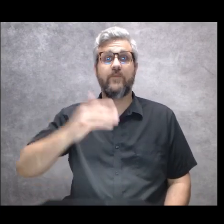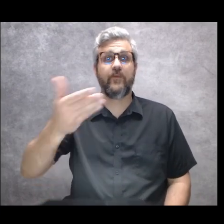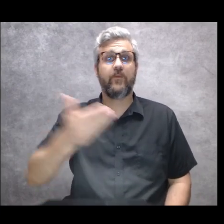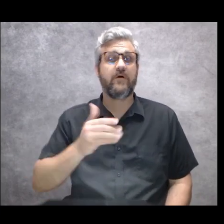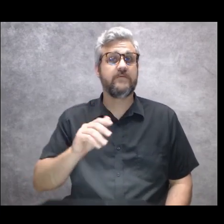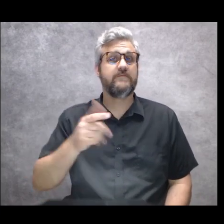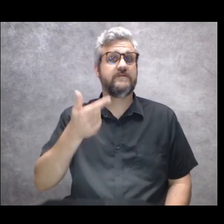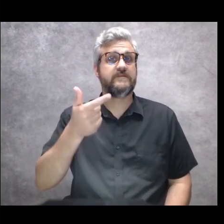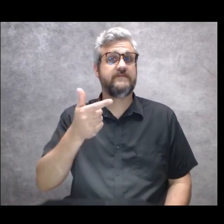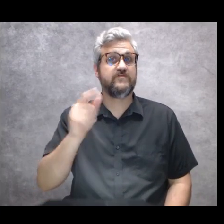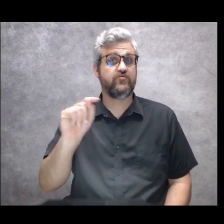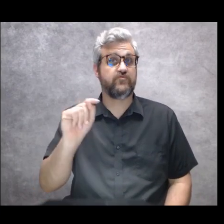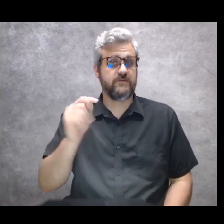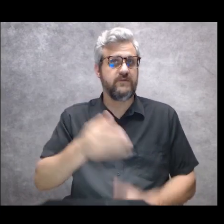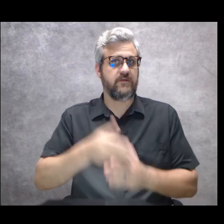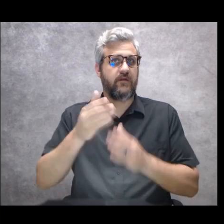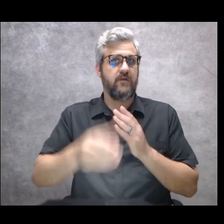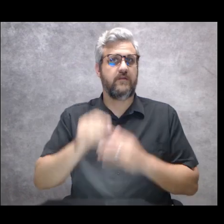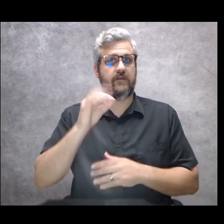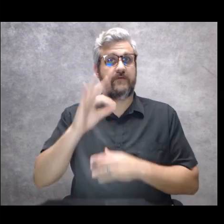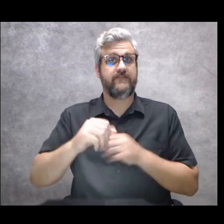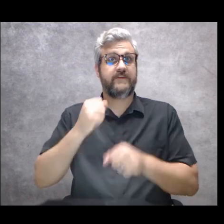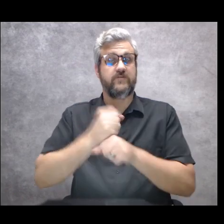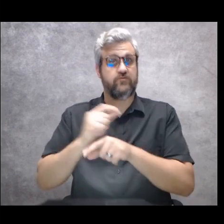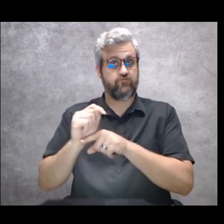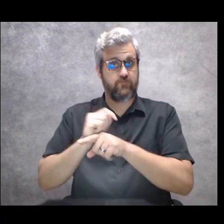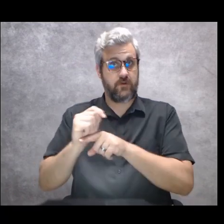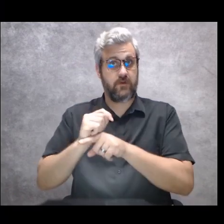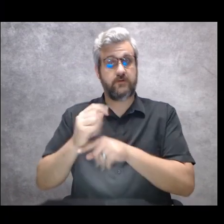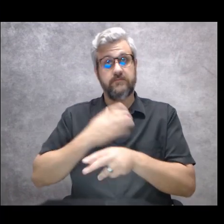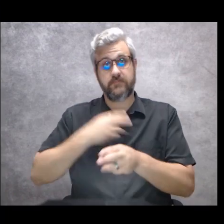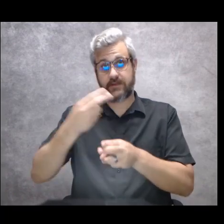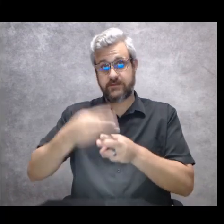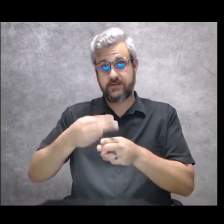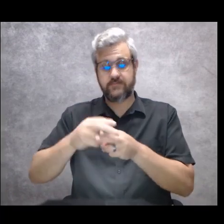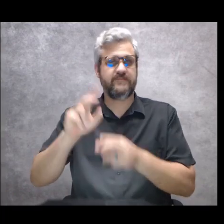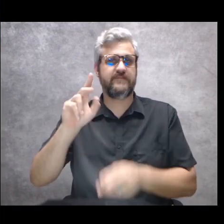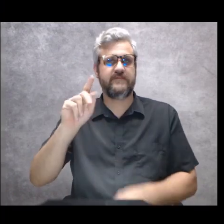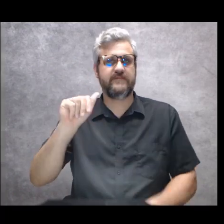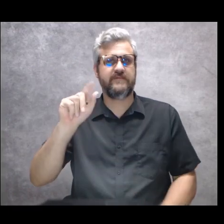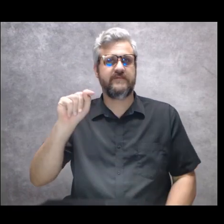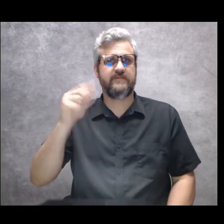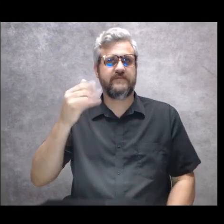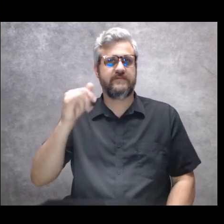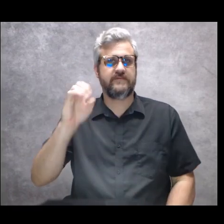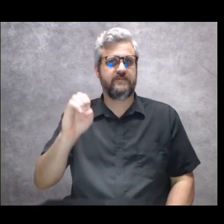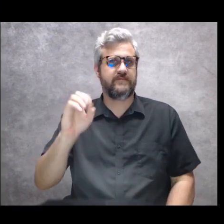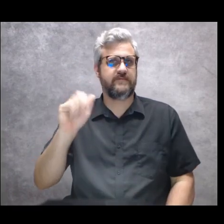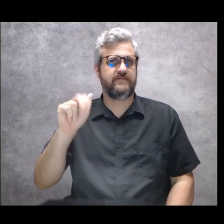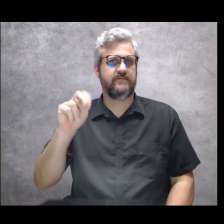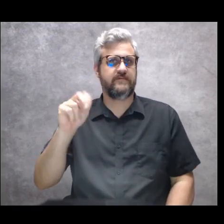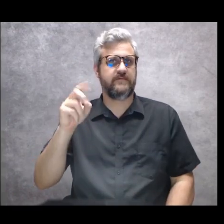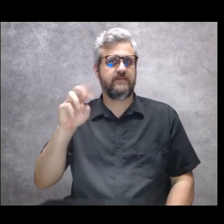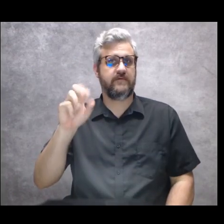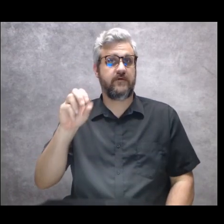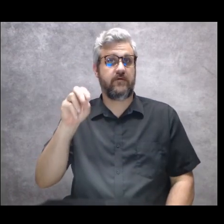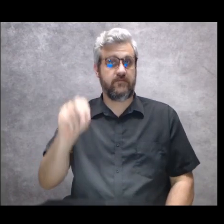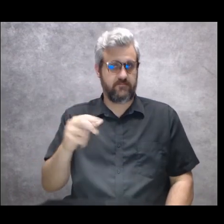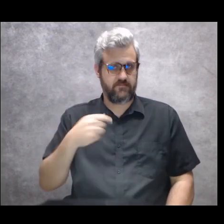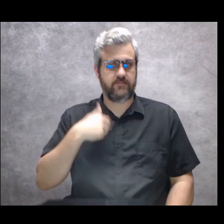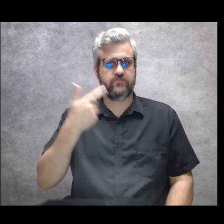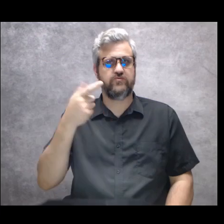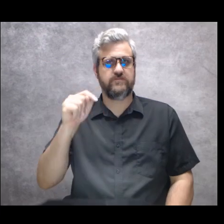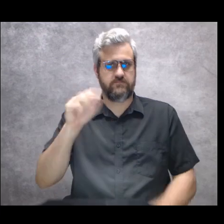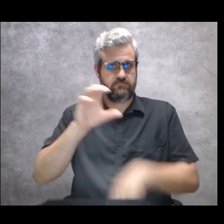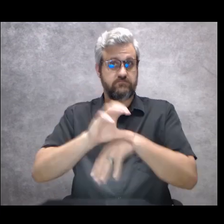Welcome to the Gifted and Talented End of Year Training. My name is Kathy Anderson, and I am the Gifted Education Consultant